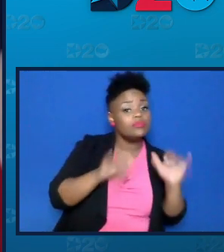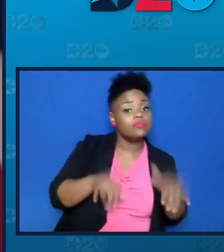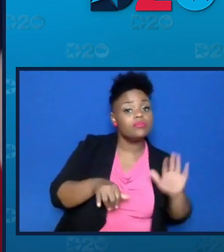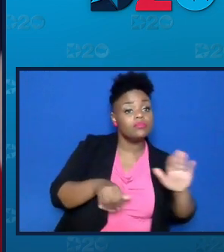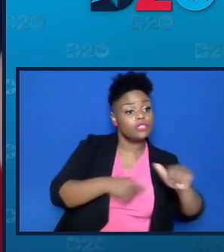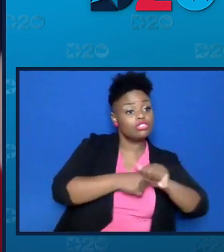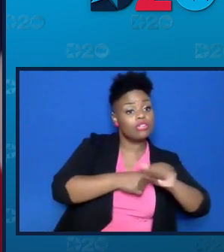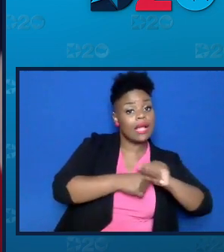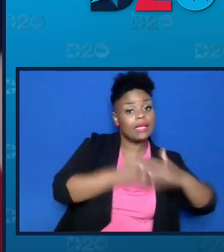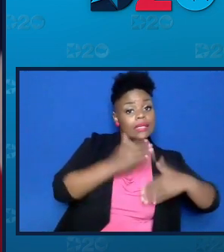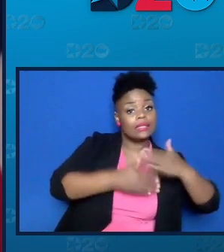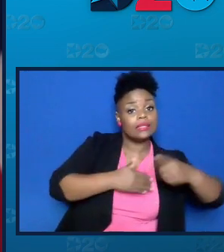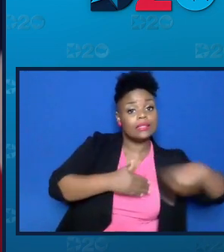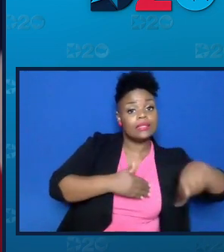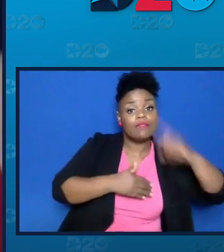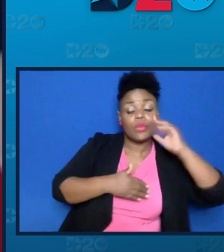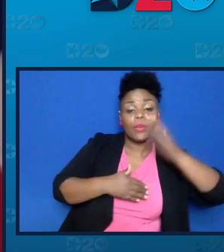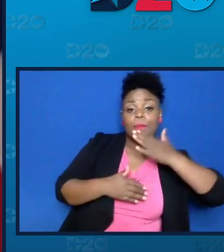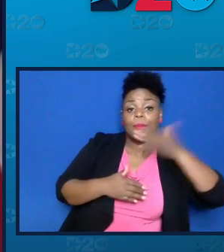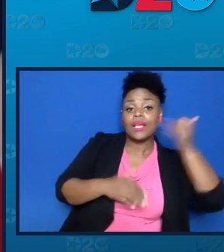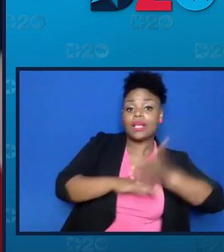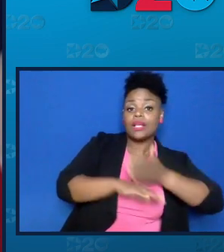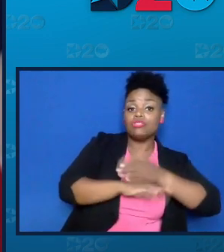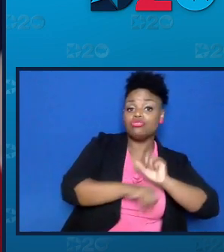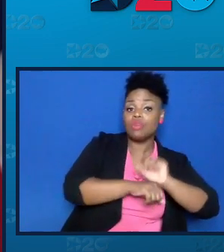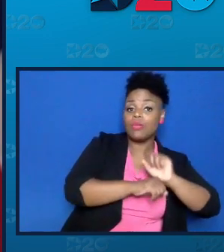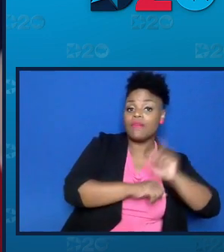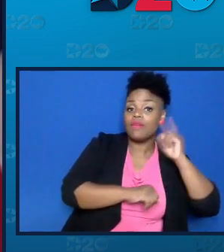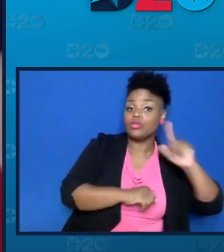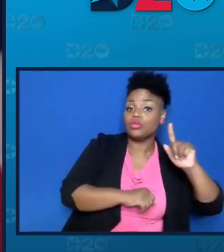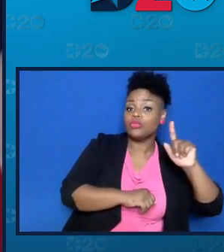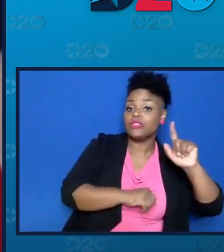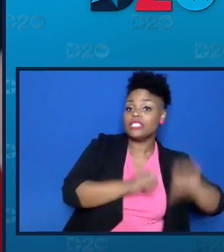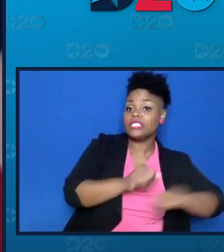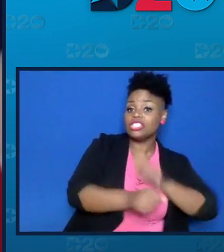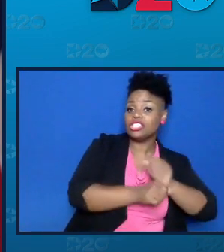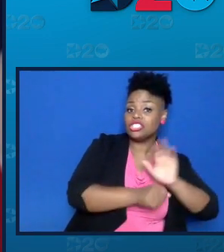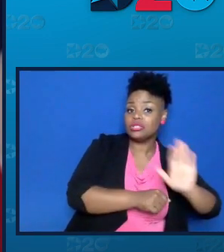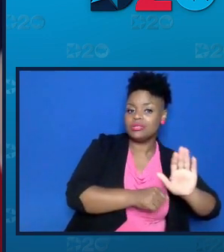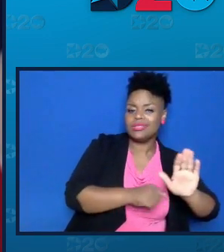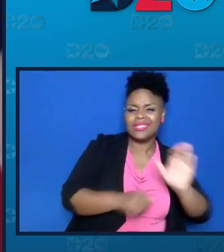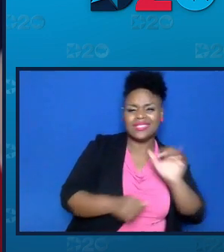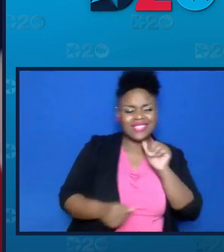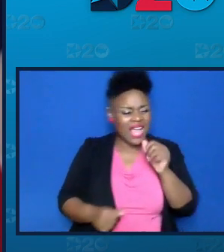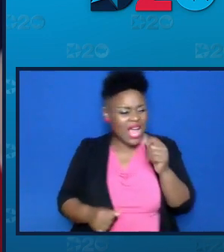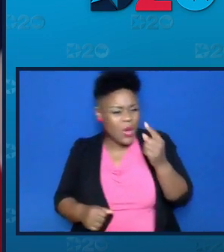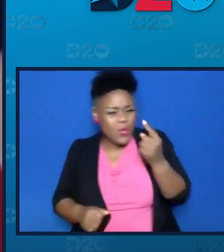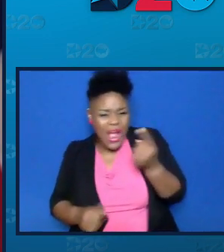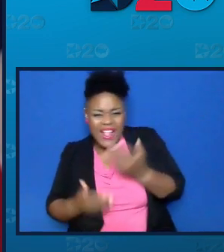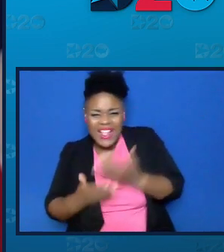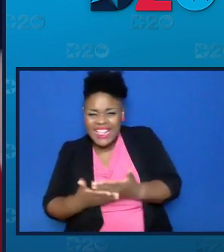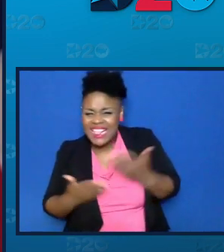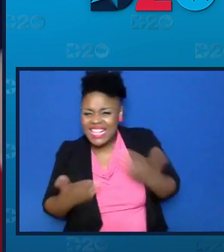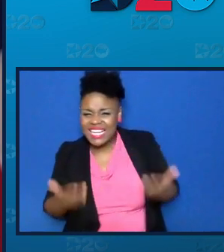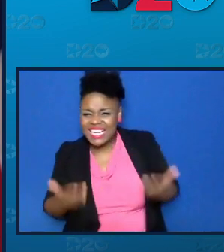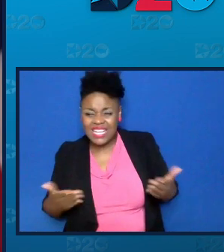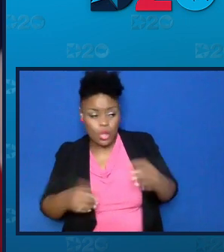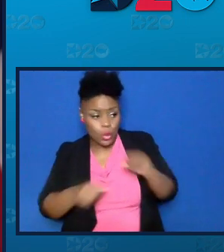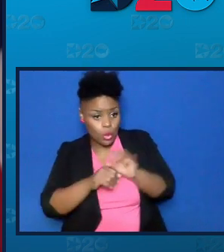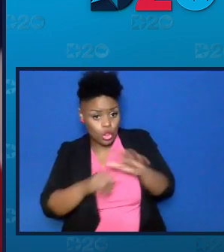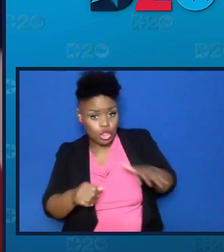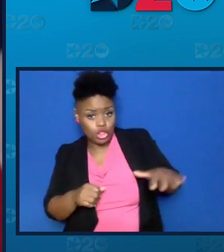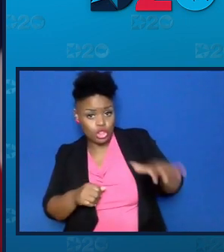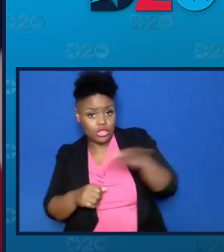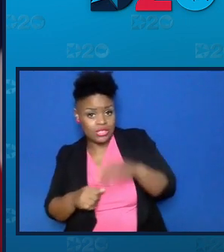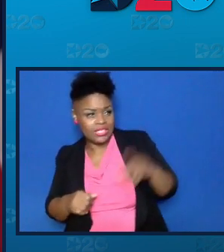21st century. There's not a single thing American workers can't do. And where cost doesn't prevent